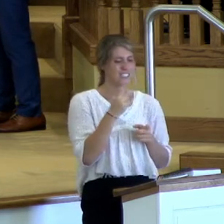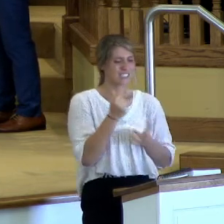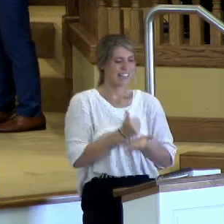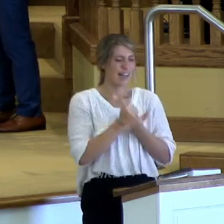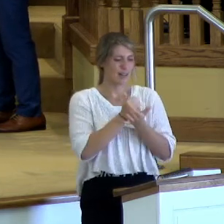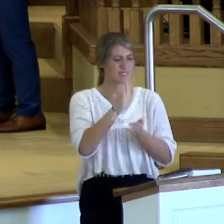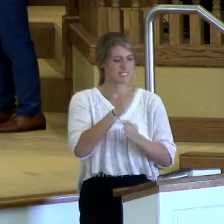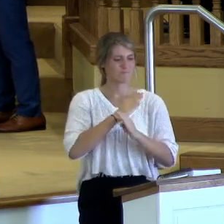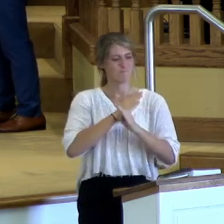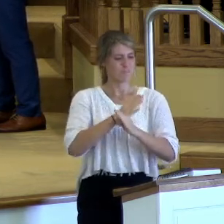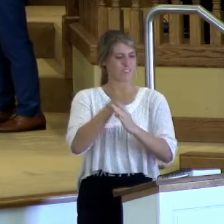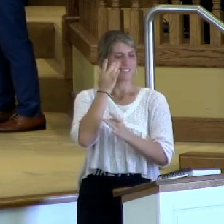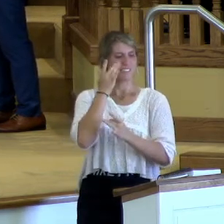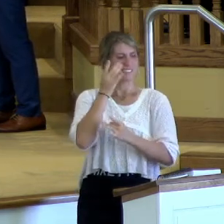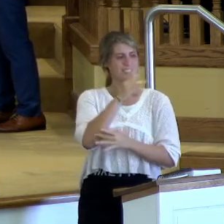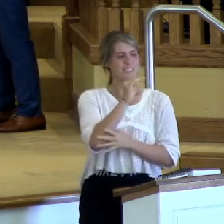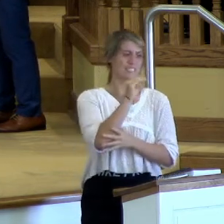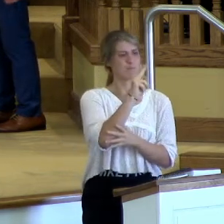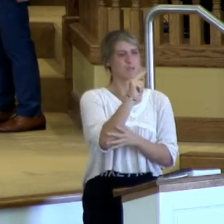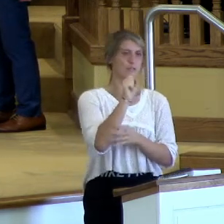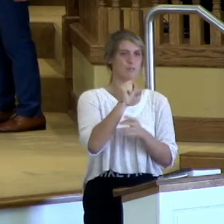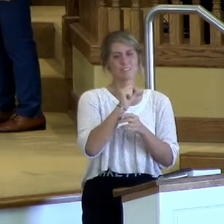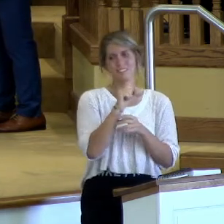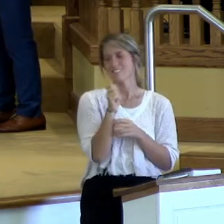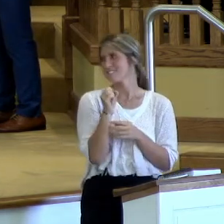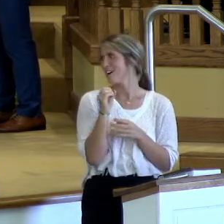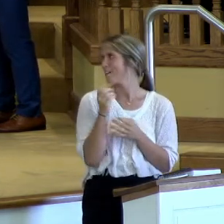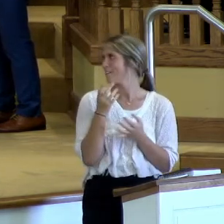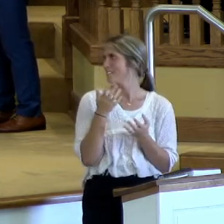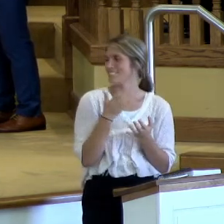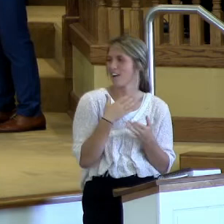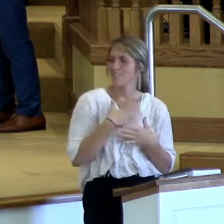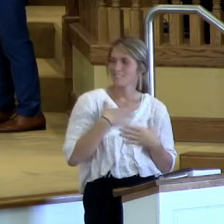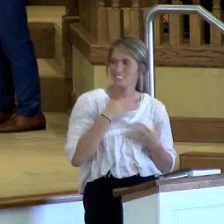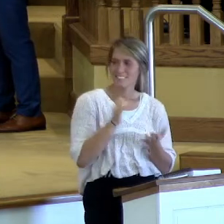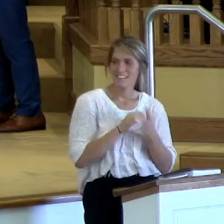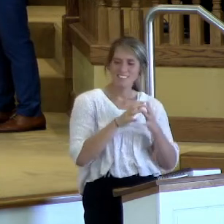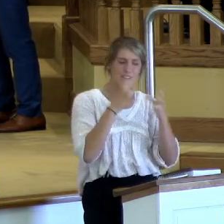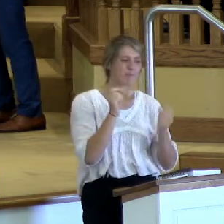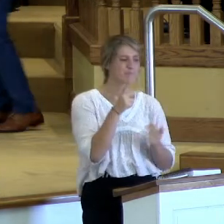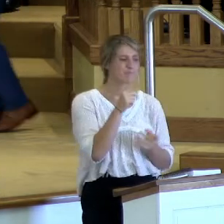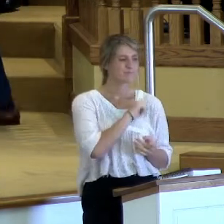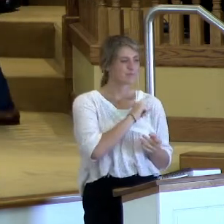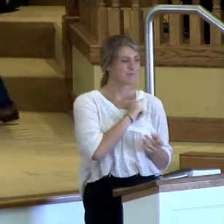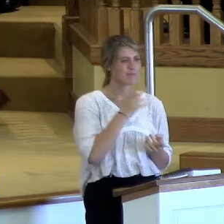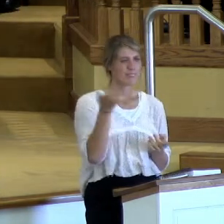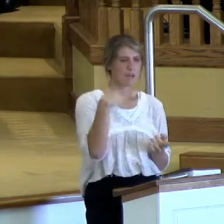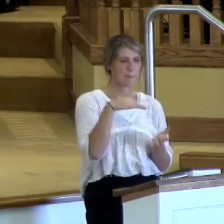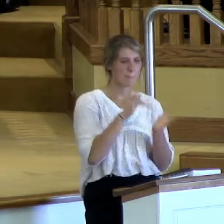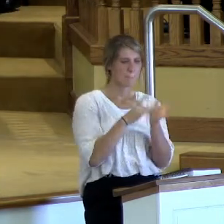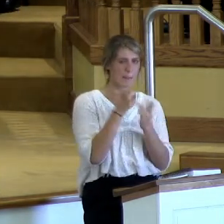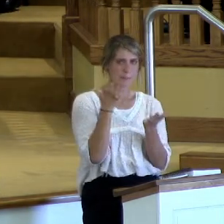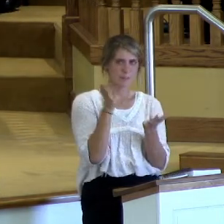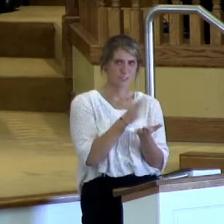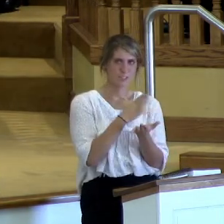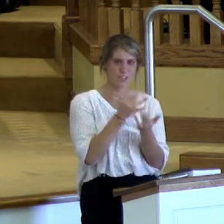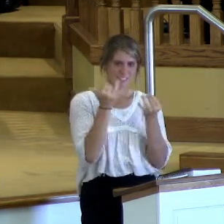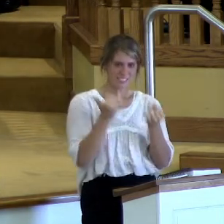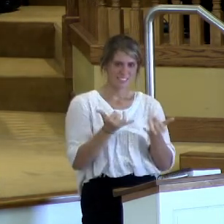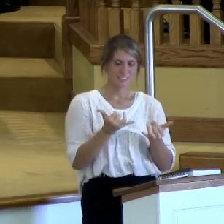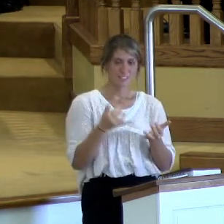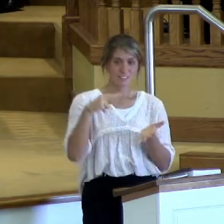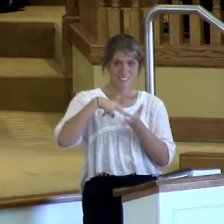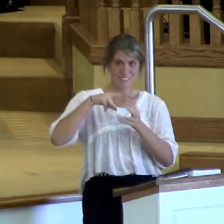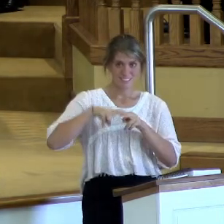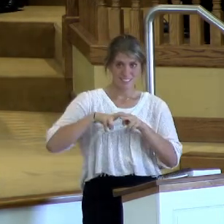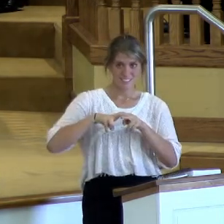system by drinking my water bottle. So, amen. So appreciate that so much. All right, Grant, we ready for some scripture songs? You want them standing up or